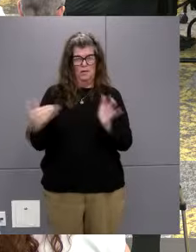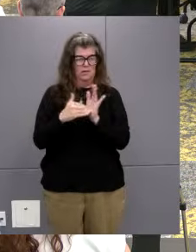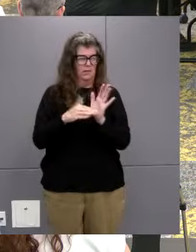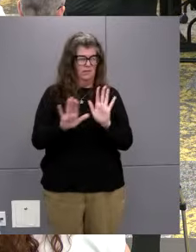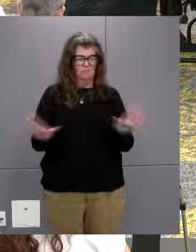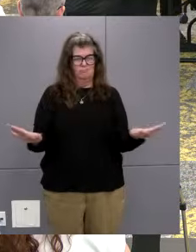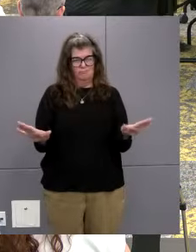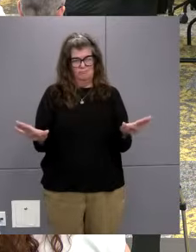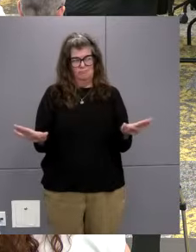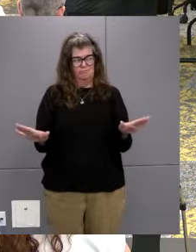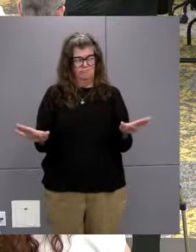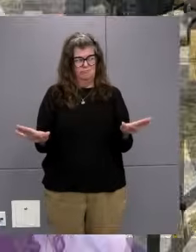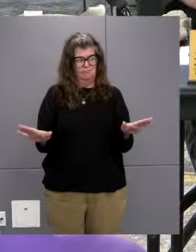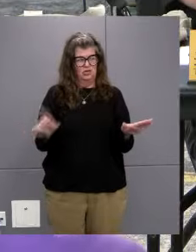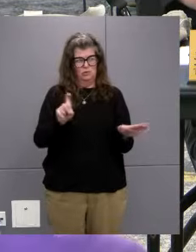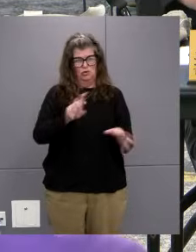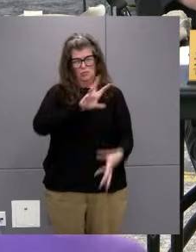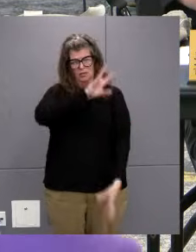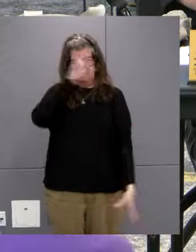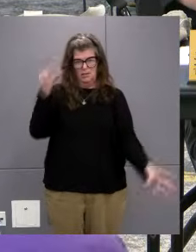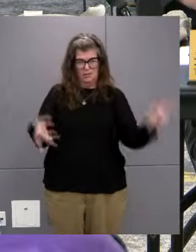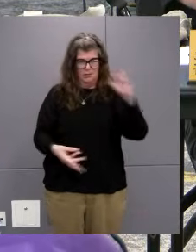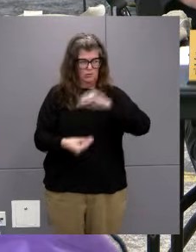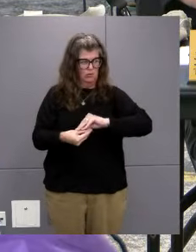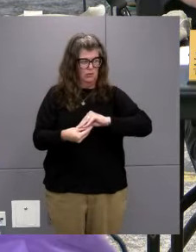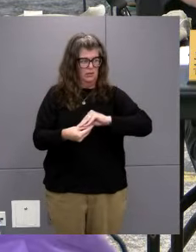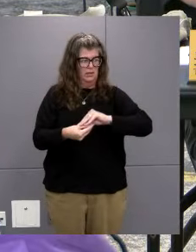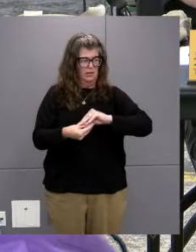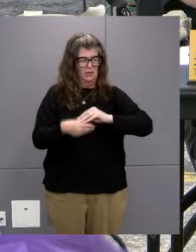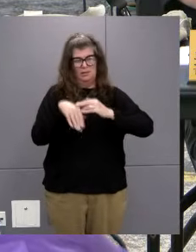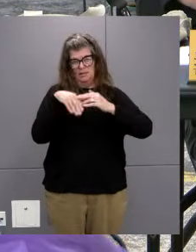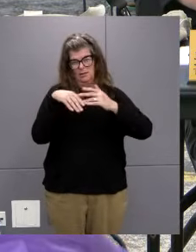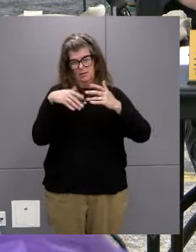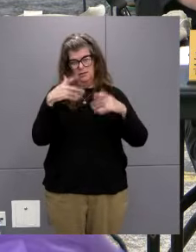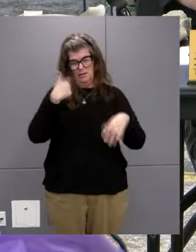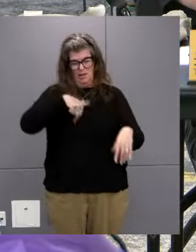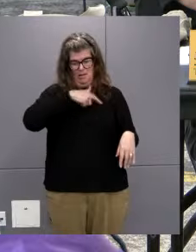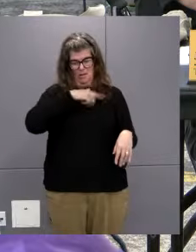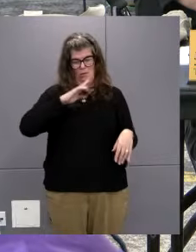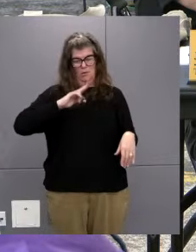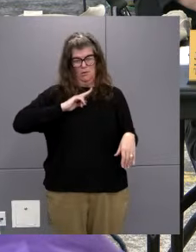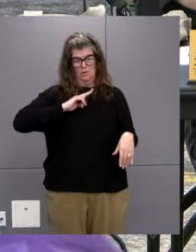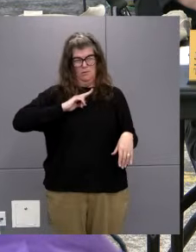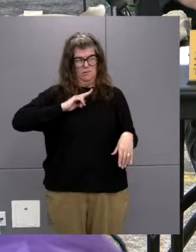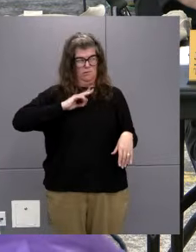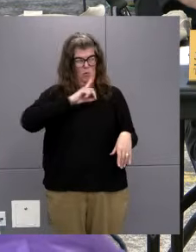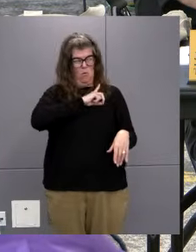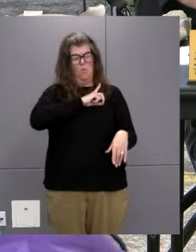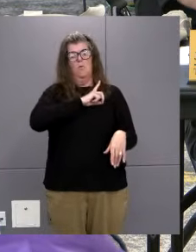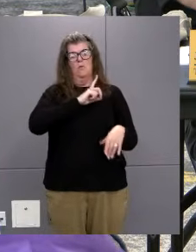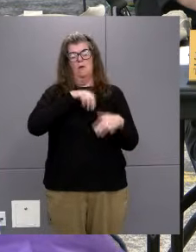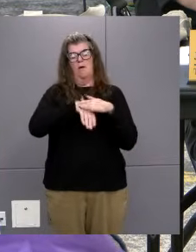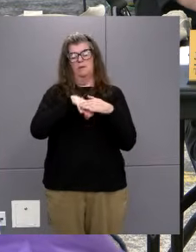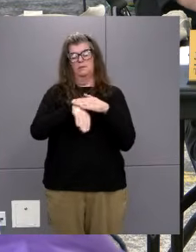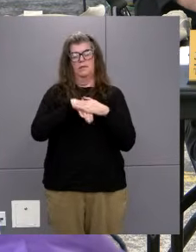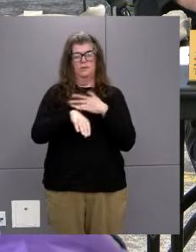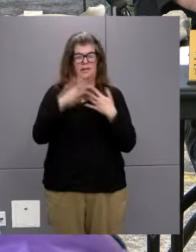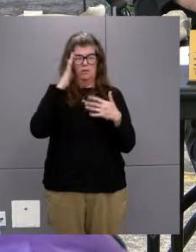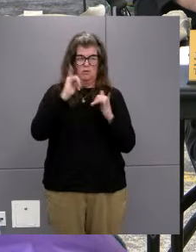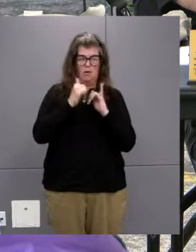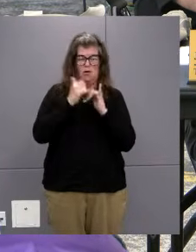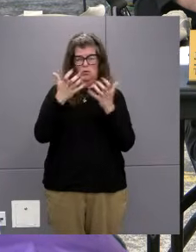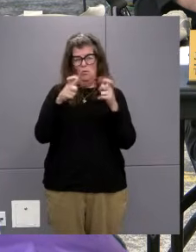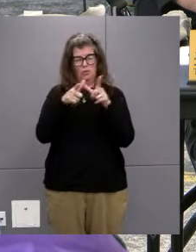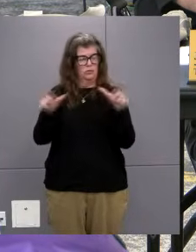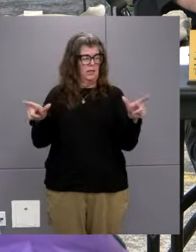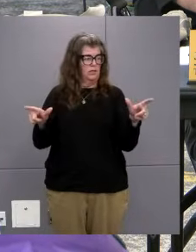we should be included with the access. So I don't know how to word it. I don't know what your original motion was. That's why I'm going to. I